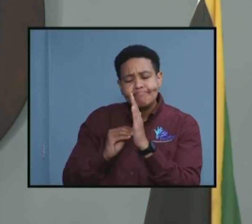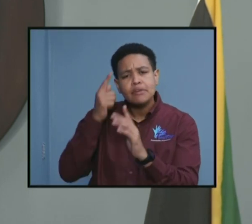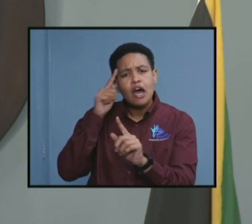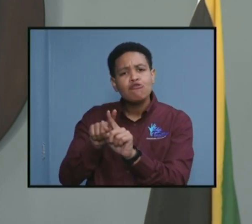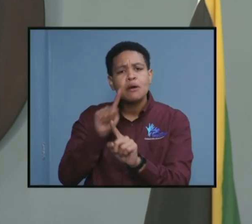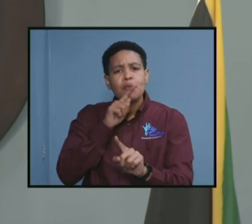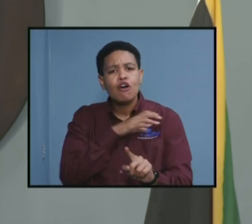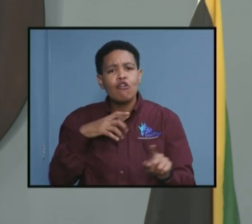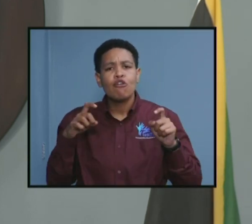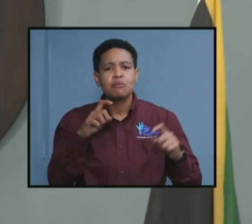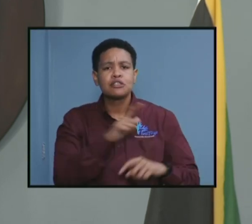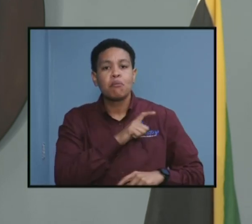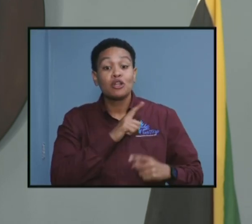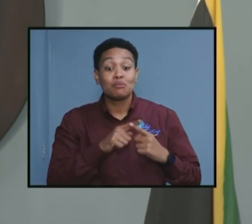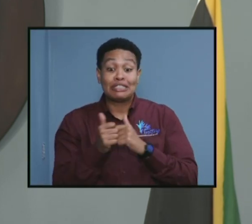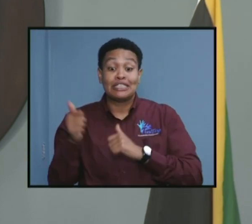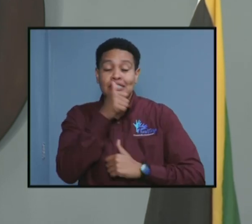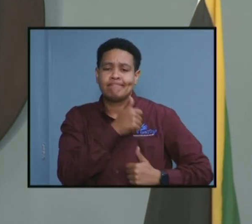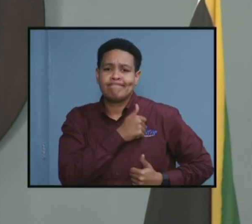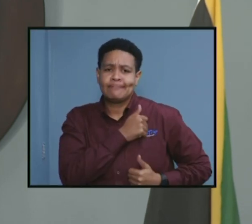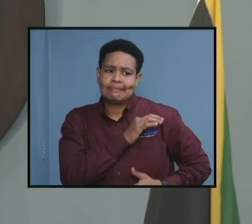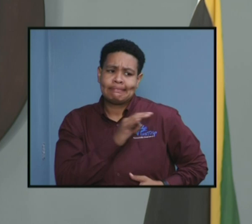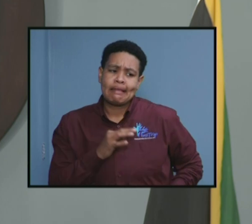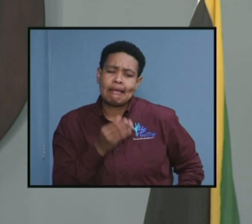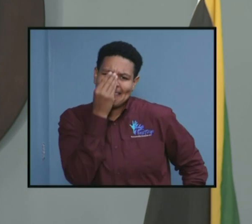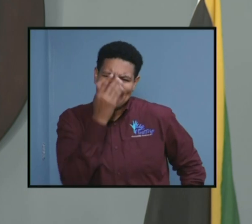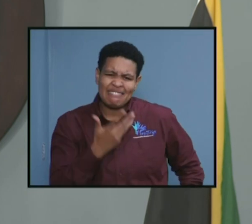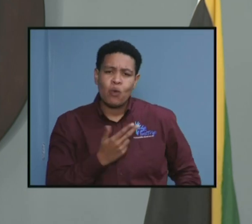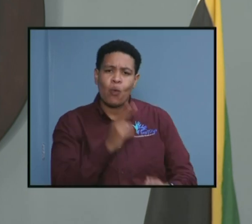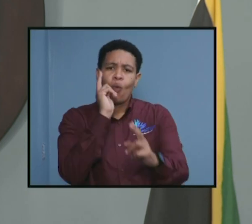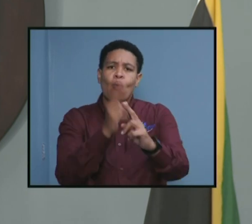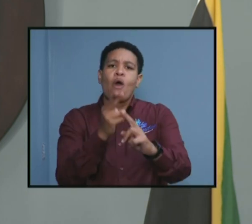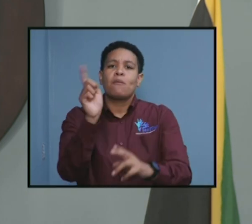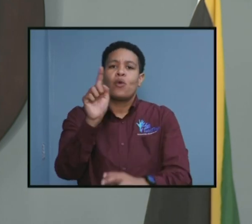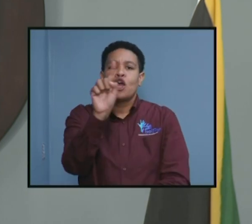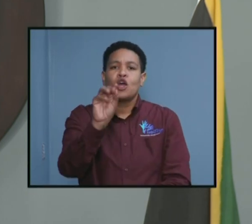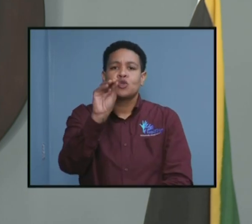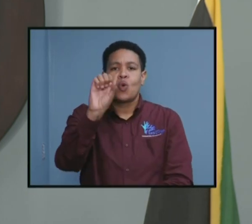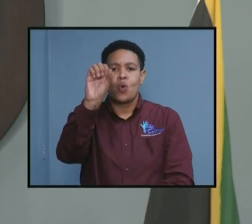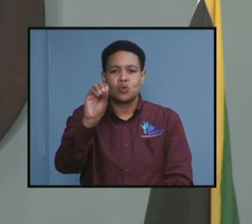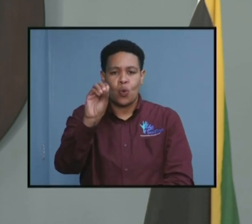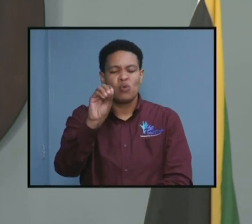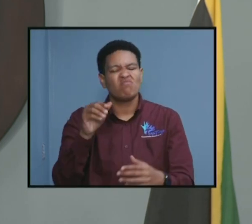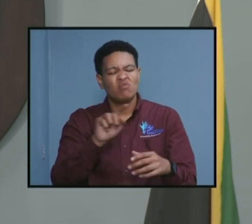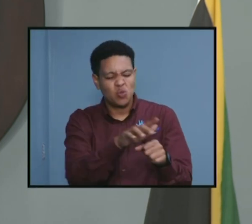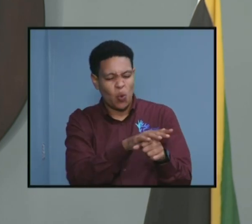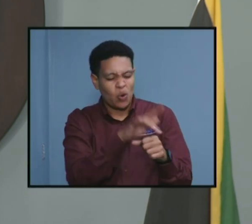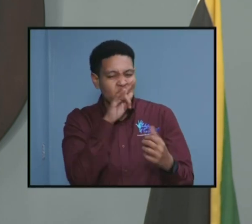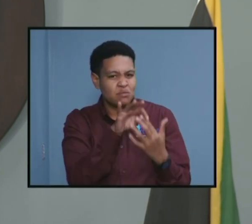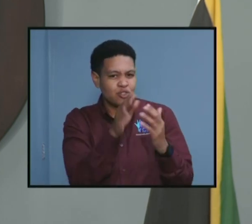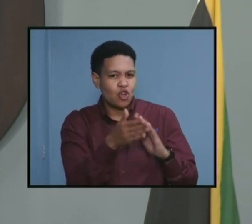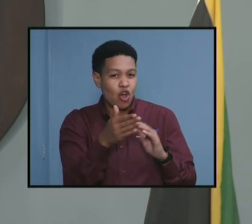of Police and the Chief of Defence Staff, I have declared a zone of special operations under the law reform Zones of